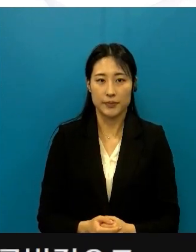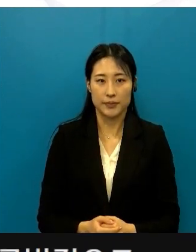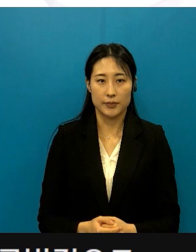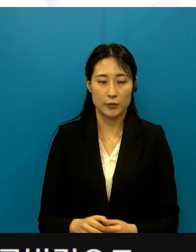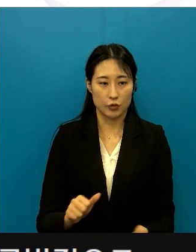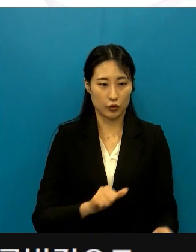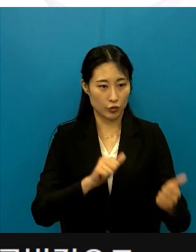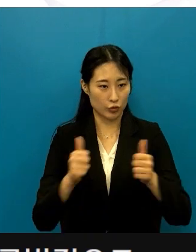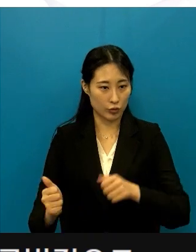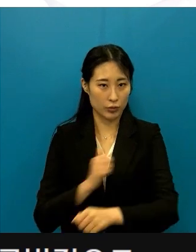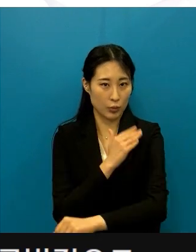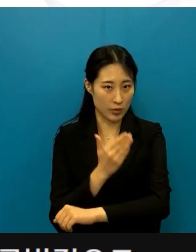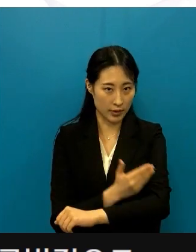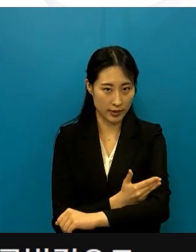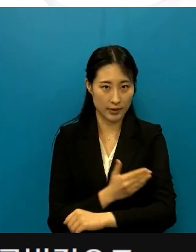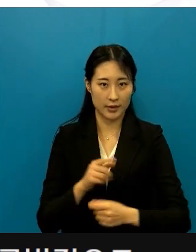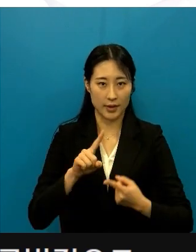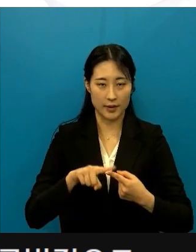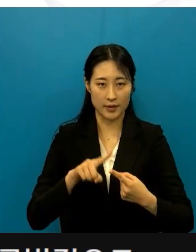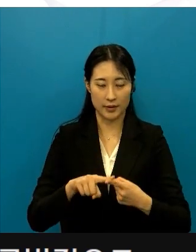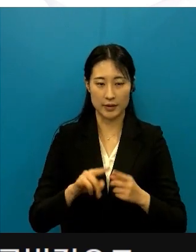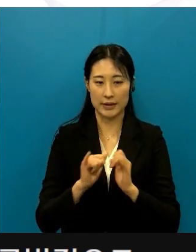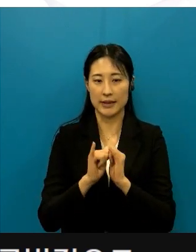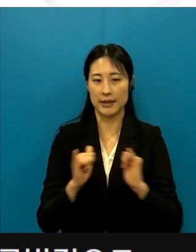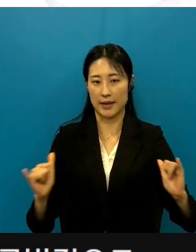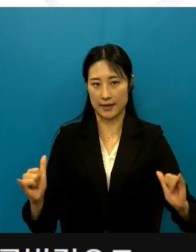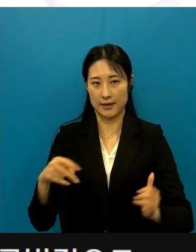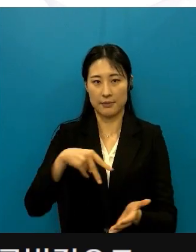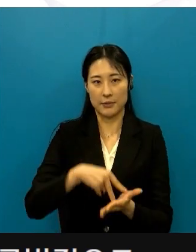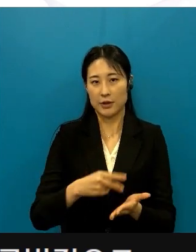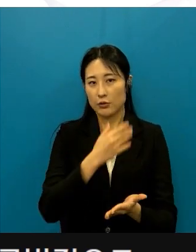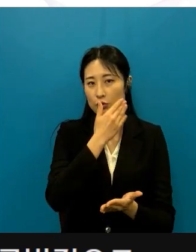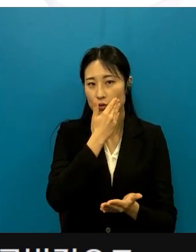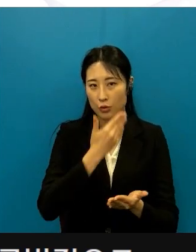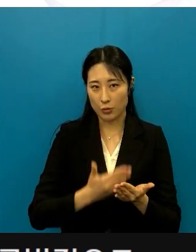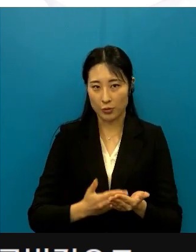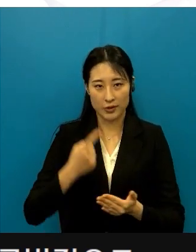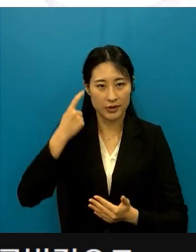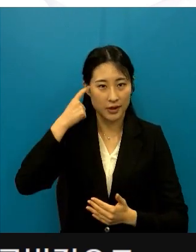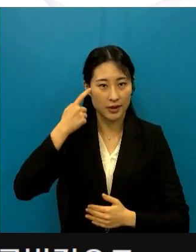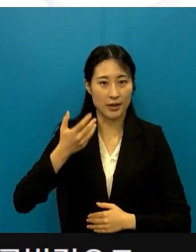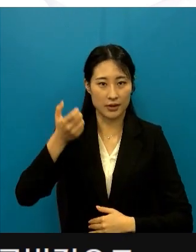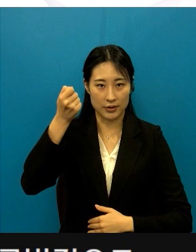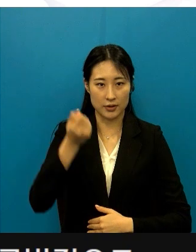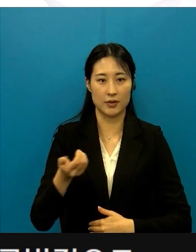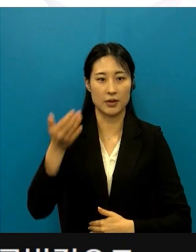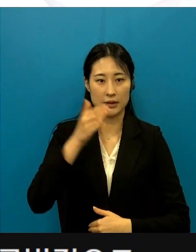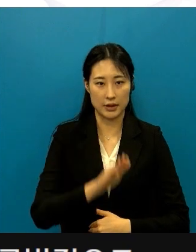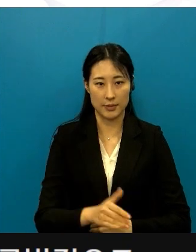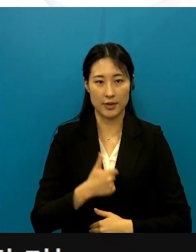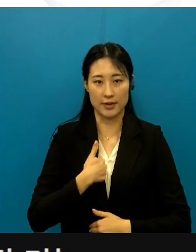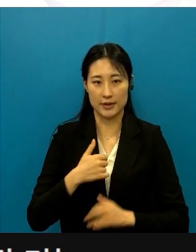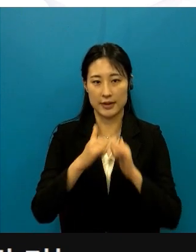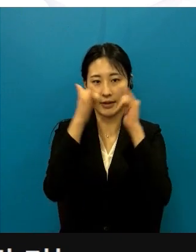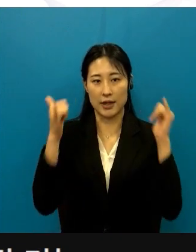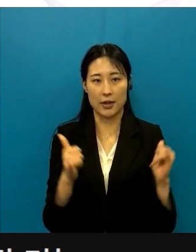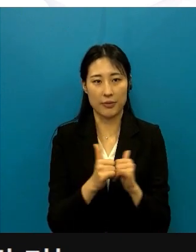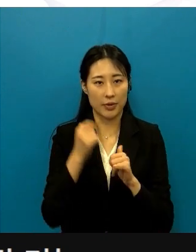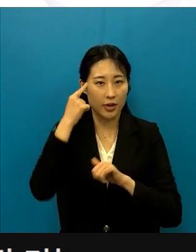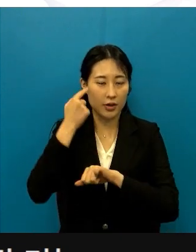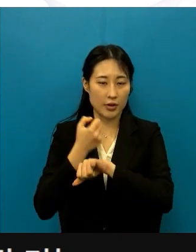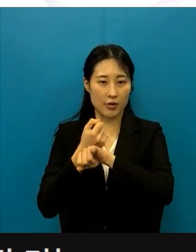who focus on the real situation, economic, cultural situation for